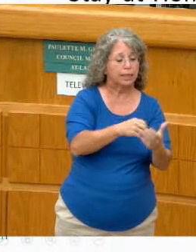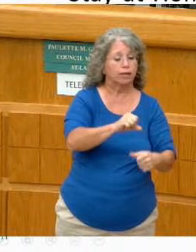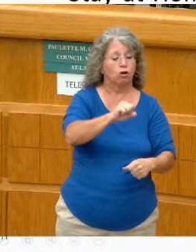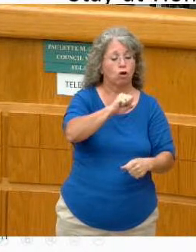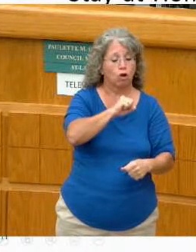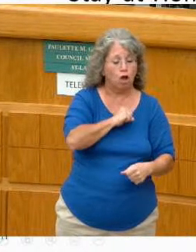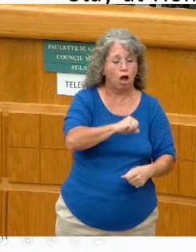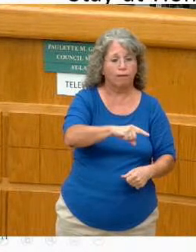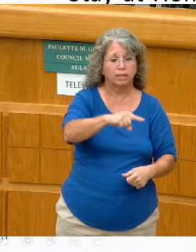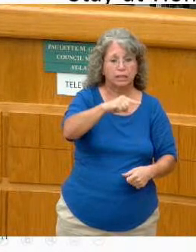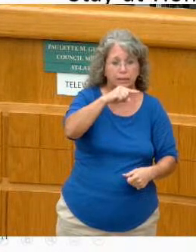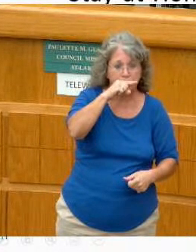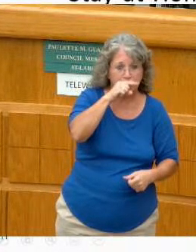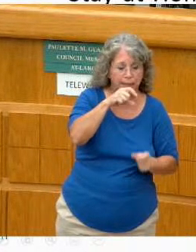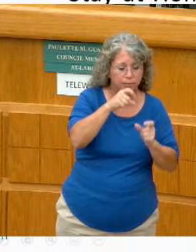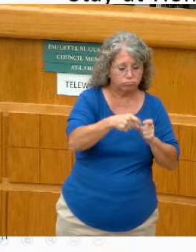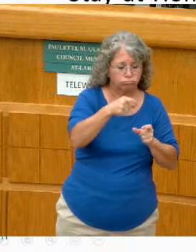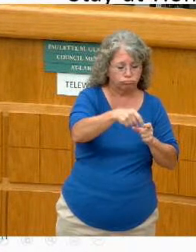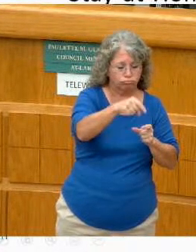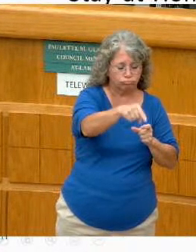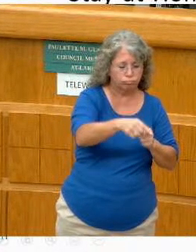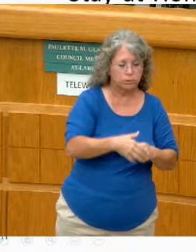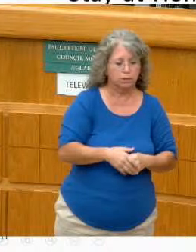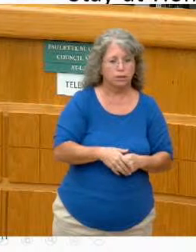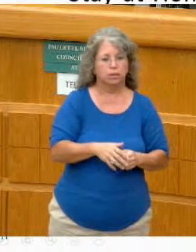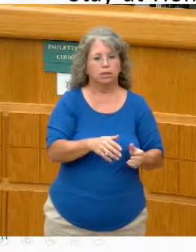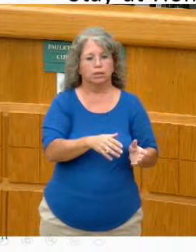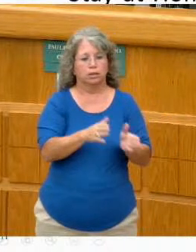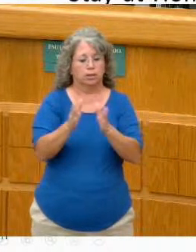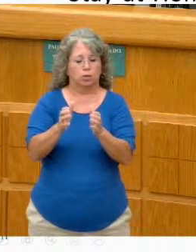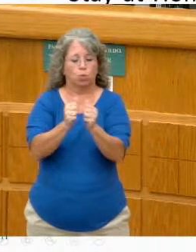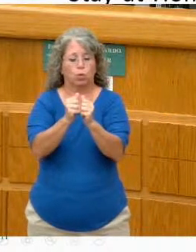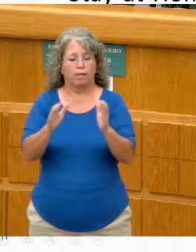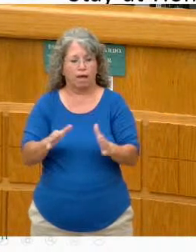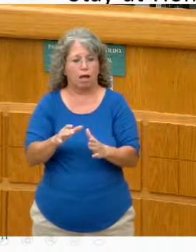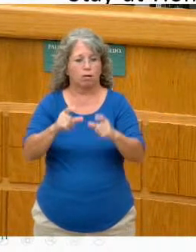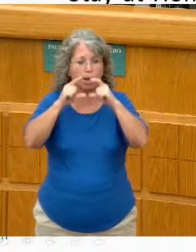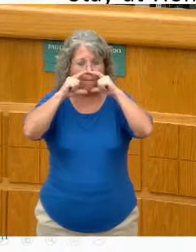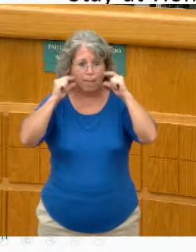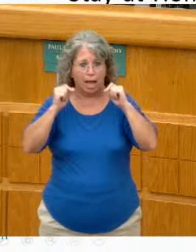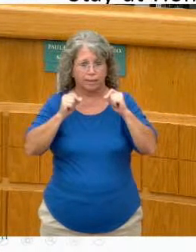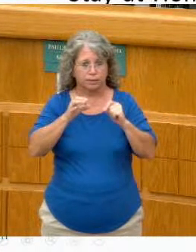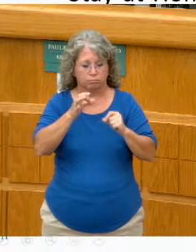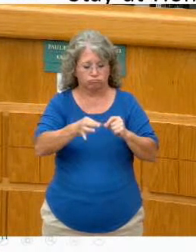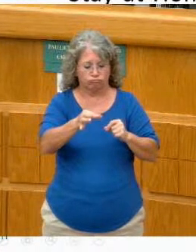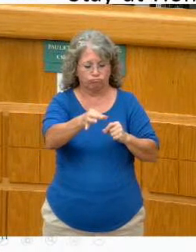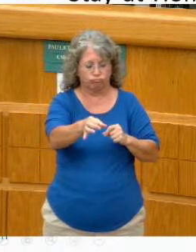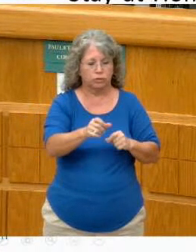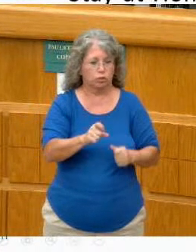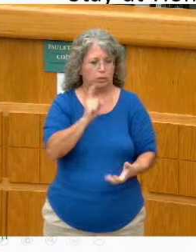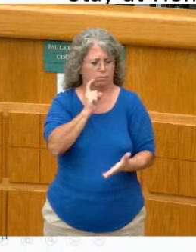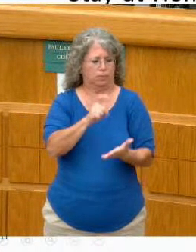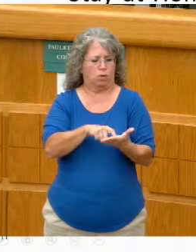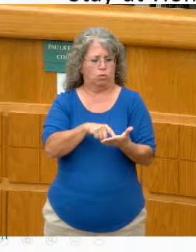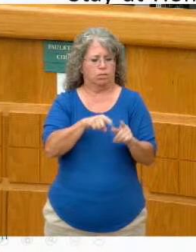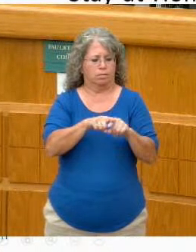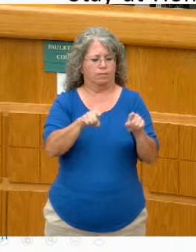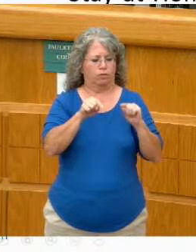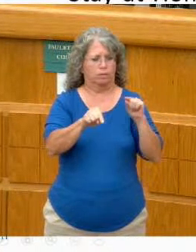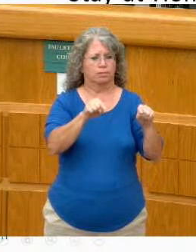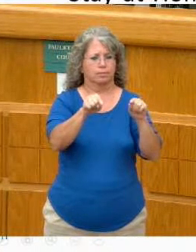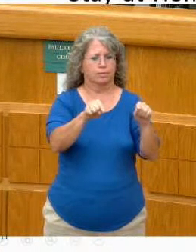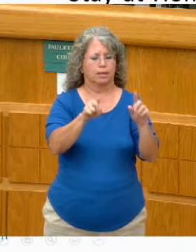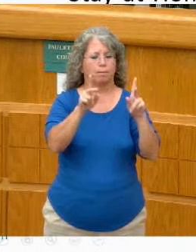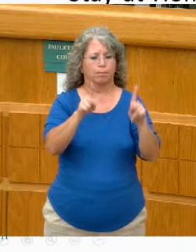colonies incubated on the Petri dishes that where the person didn't wear a mask, and they didn't